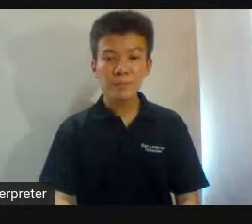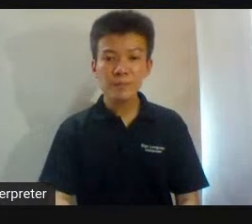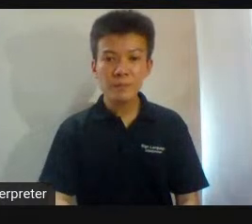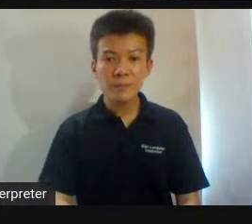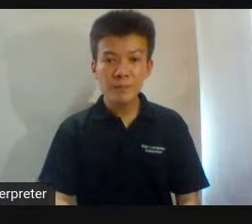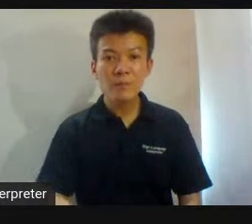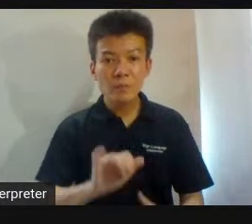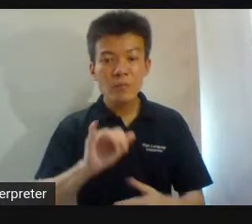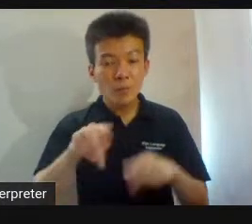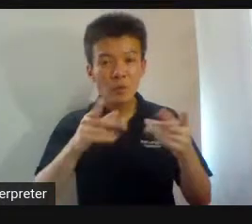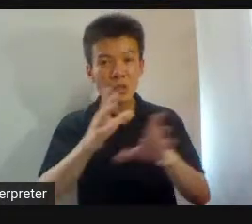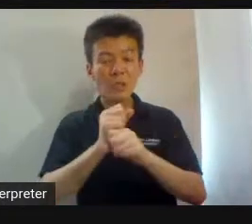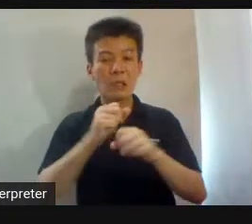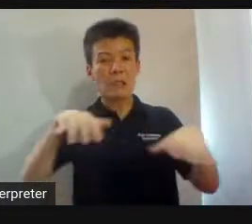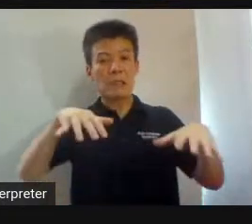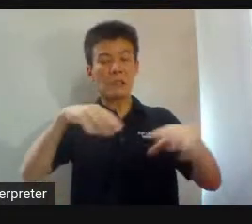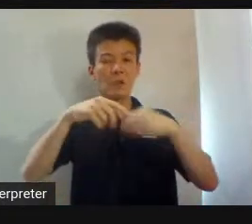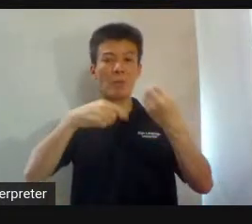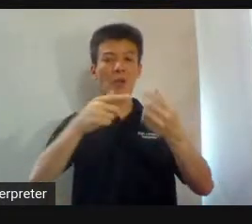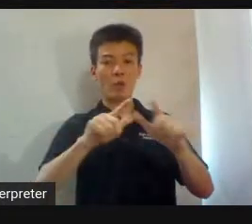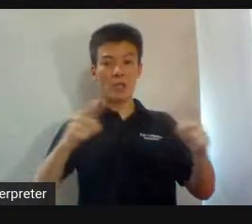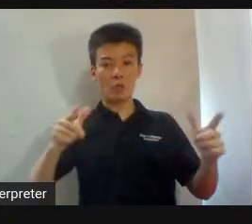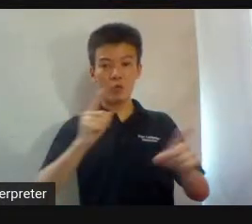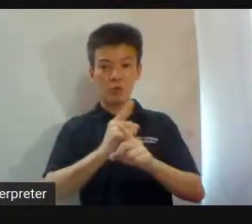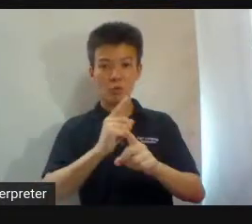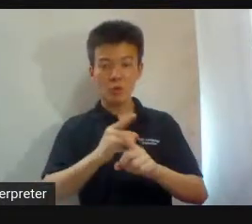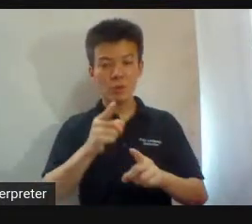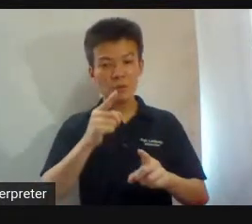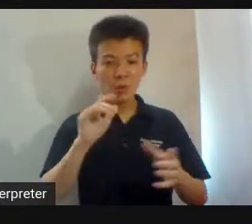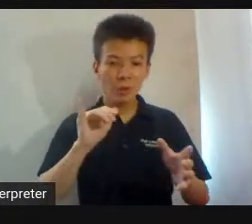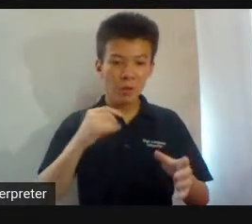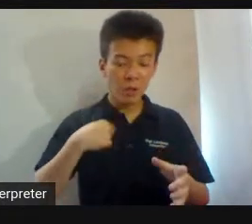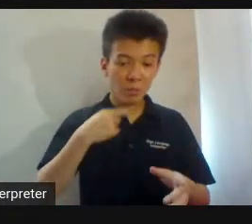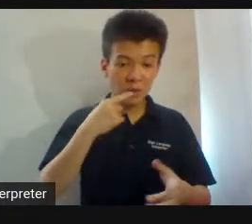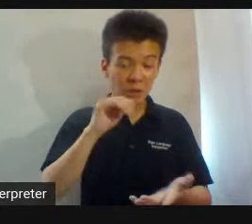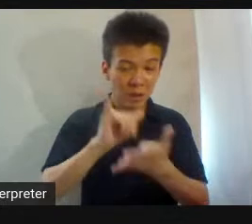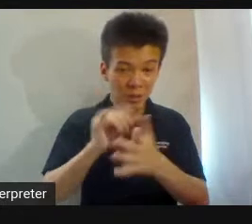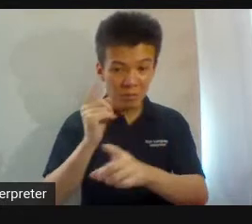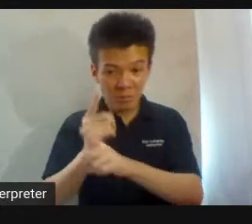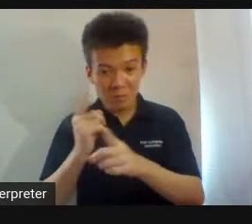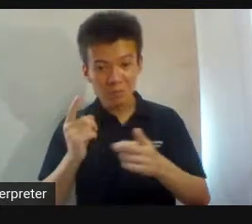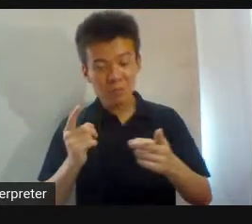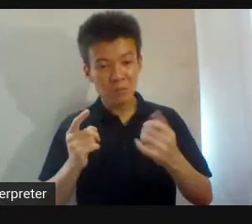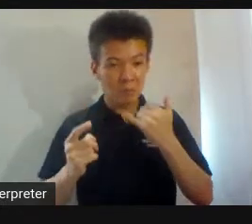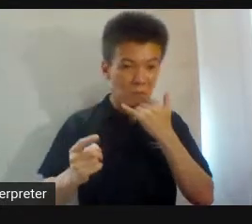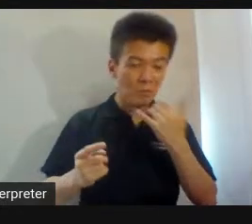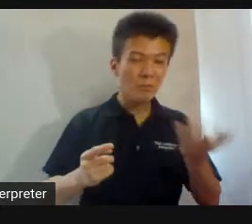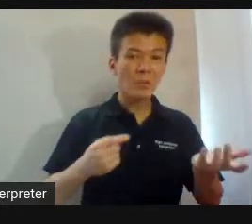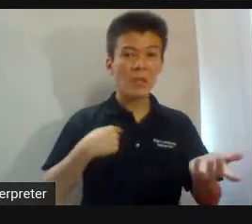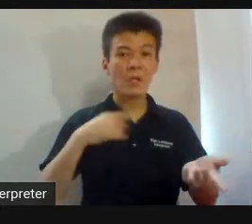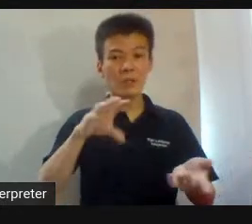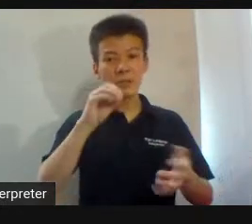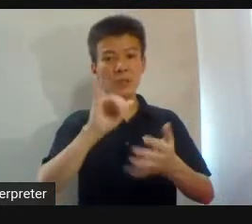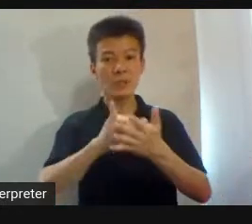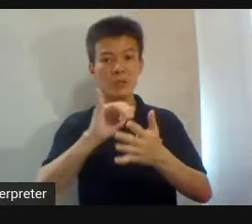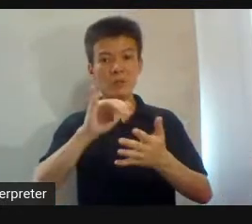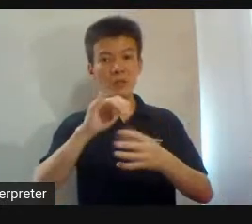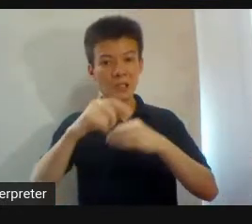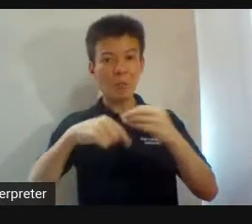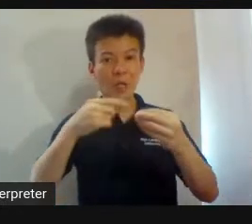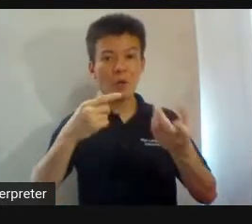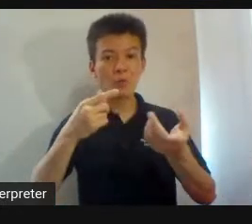Yeah, I mean, people get very nervous about language, right? And they always go like, oh, am I saying it right? Am I saying it wrong? And I take it all as, you know, it's about